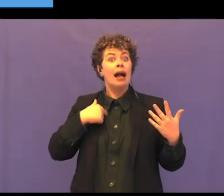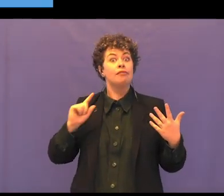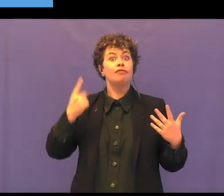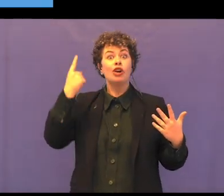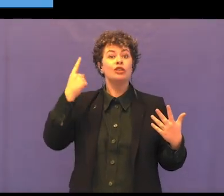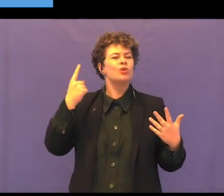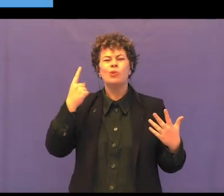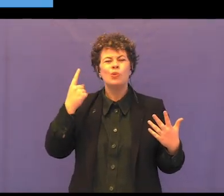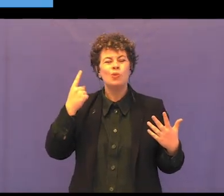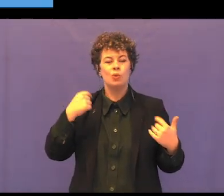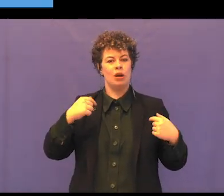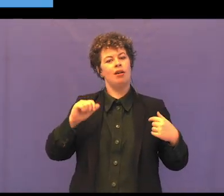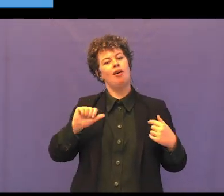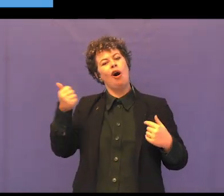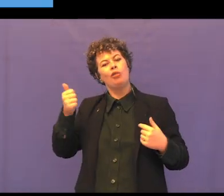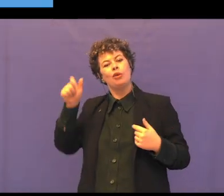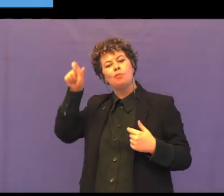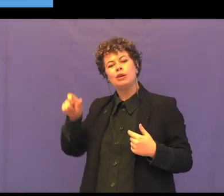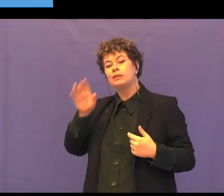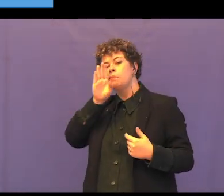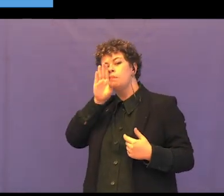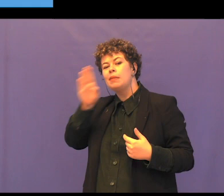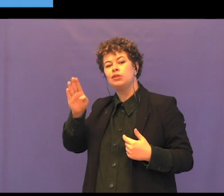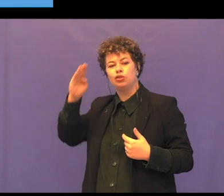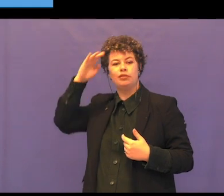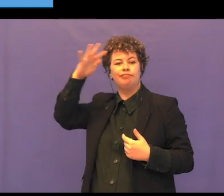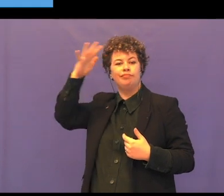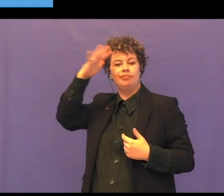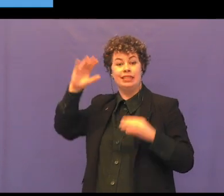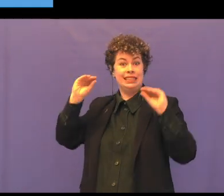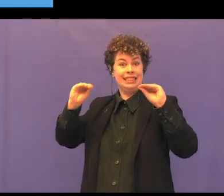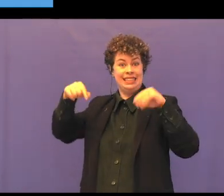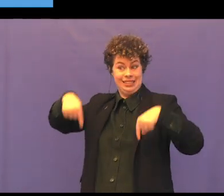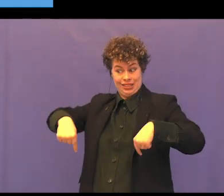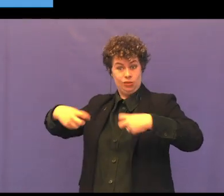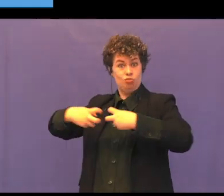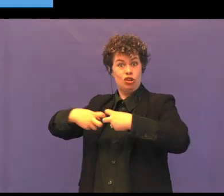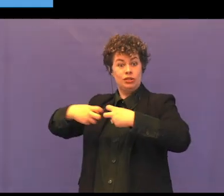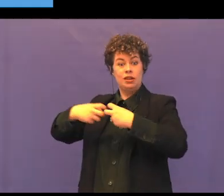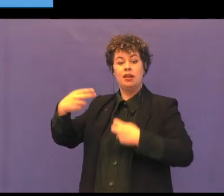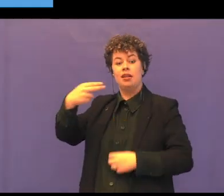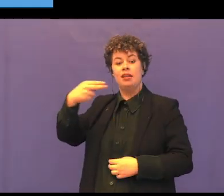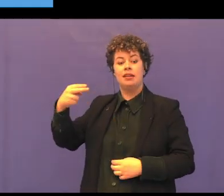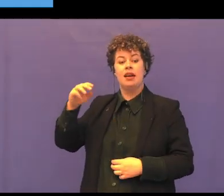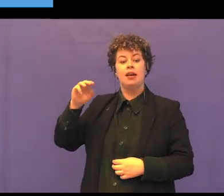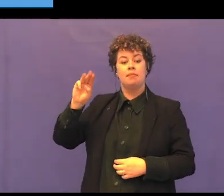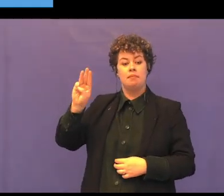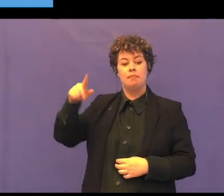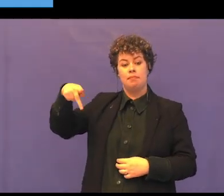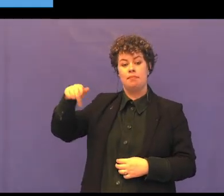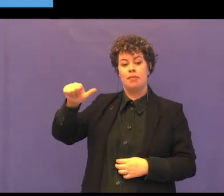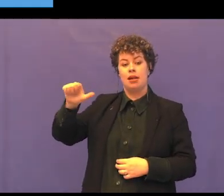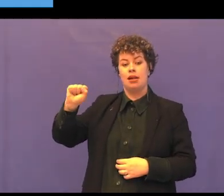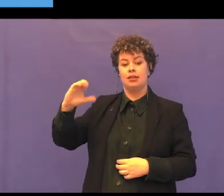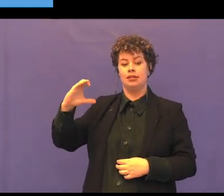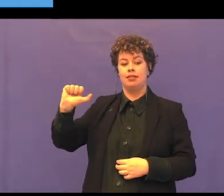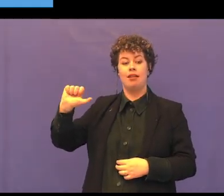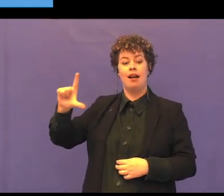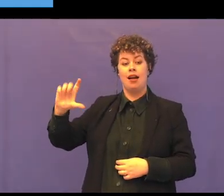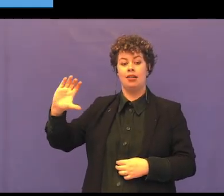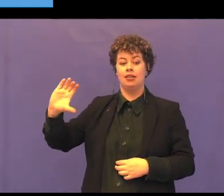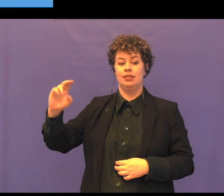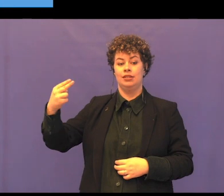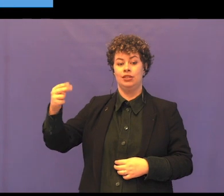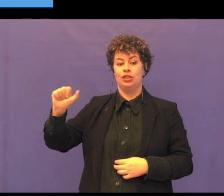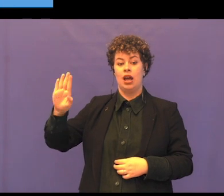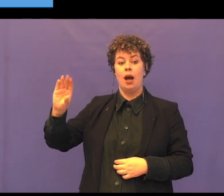in Brussels, a man called Pascal Chabot, a book from 2015 called L'âge des transitions, where Pascal Chabot talks about what he